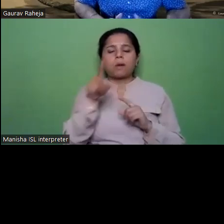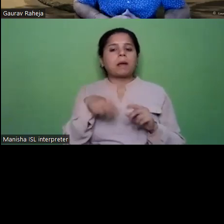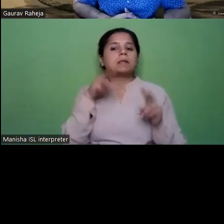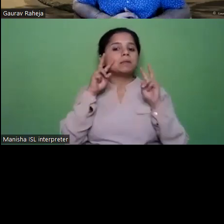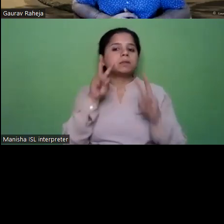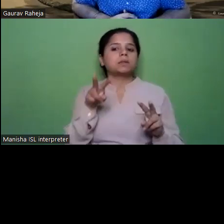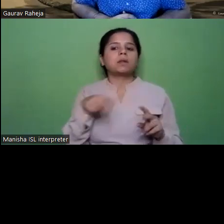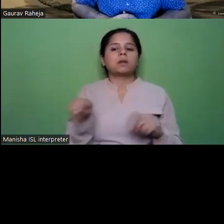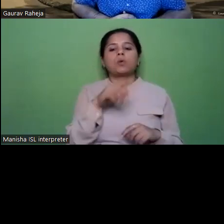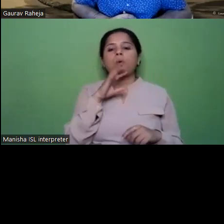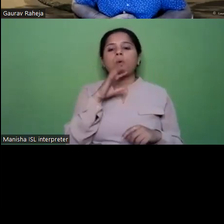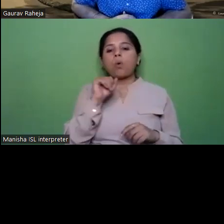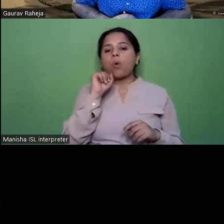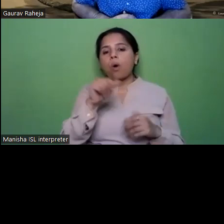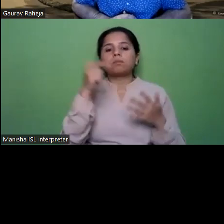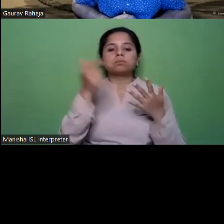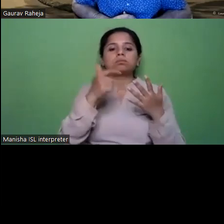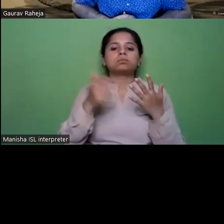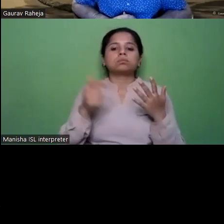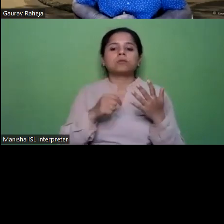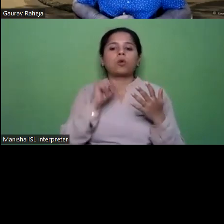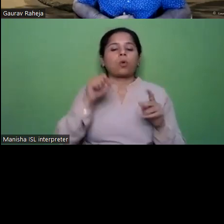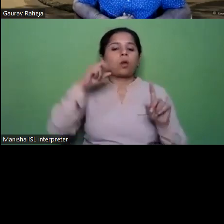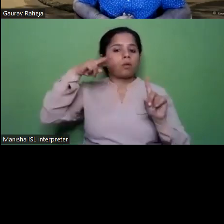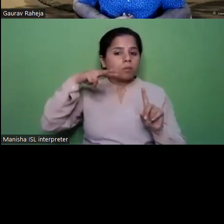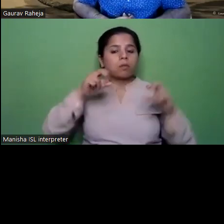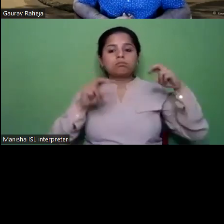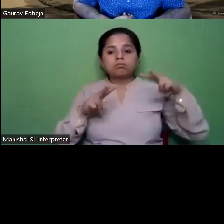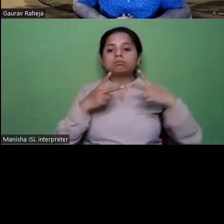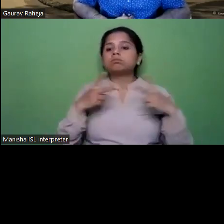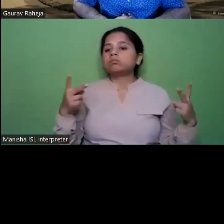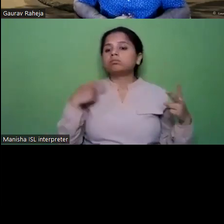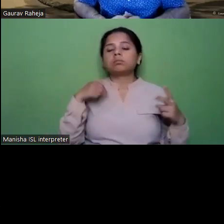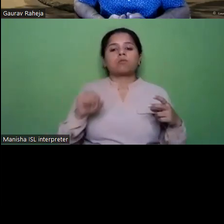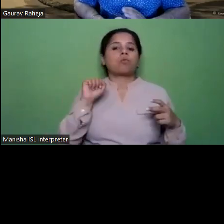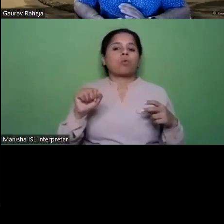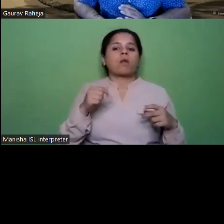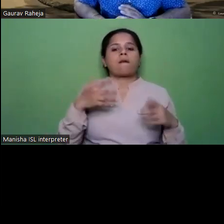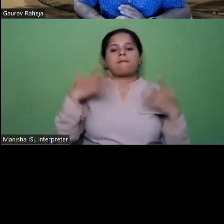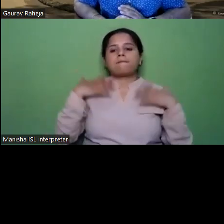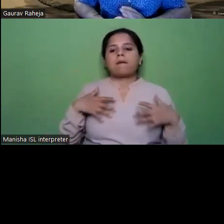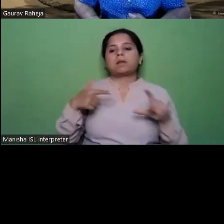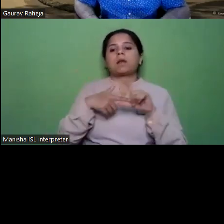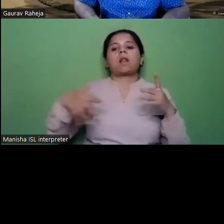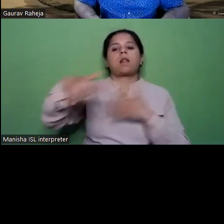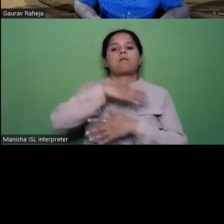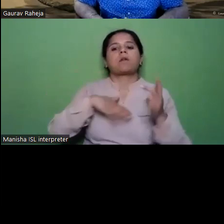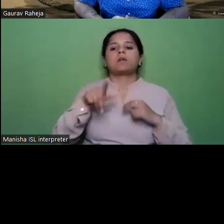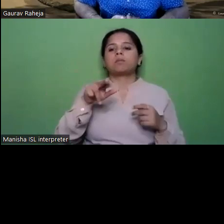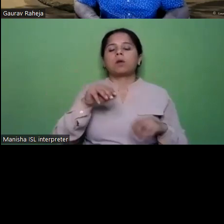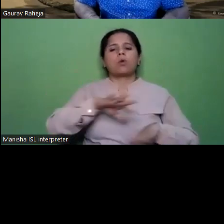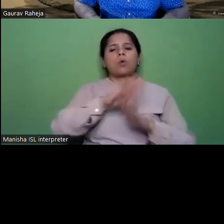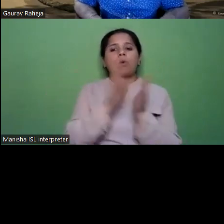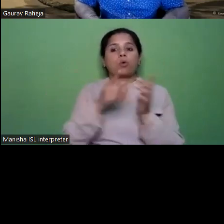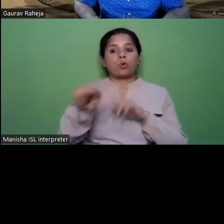of these elements in perspectives of each sector. Physical environment means everything that you see